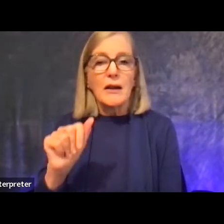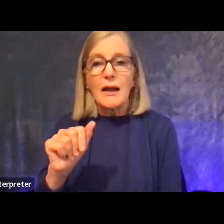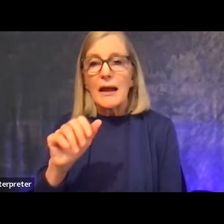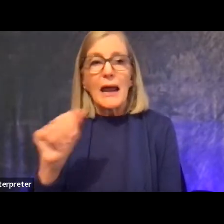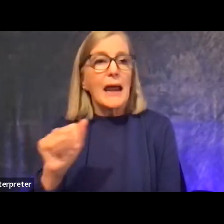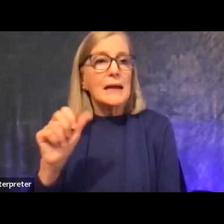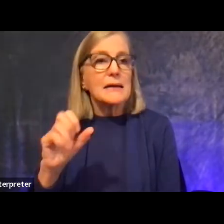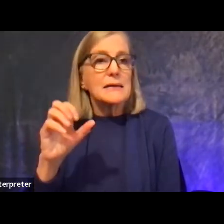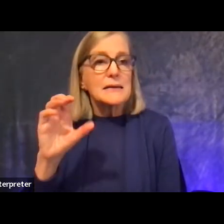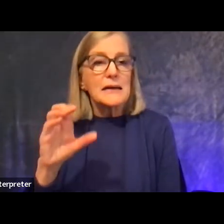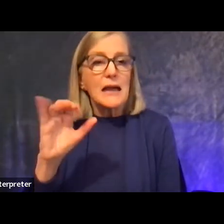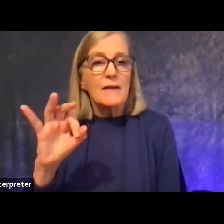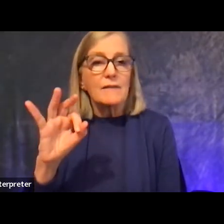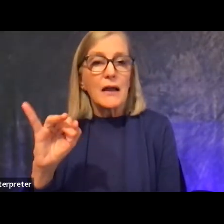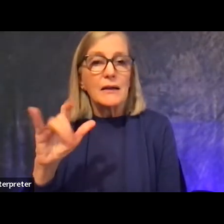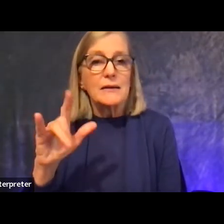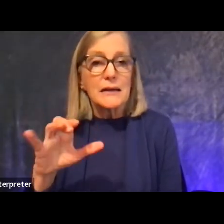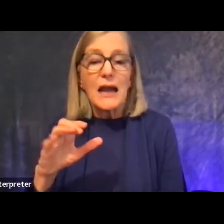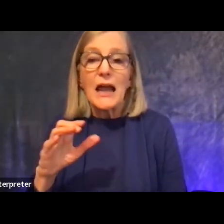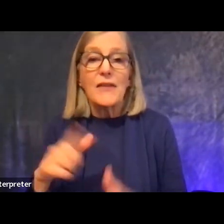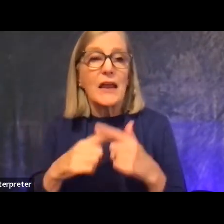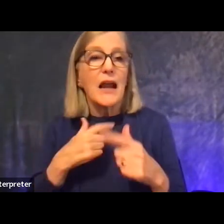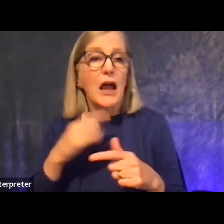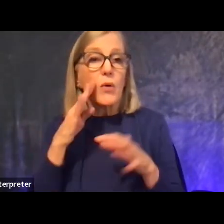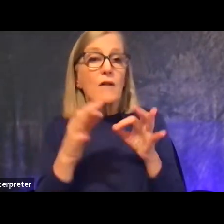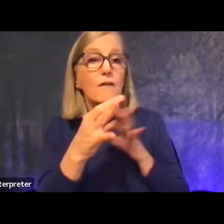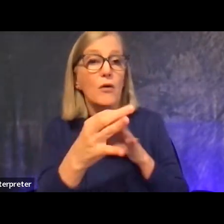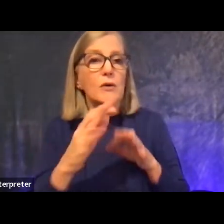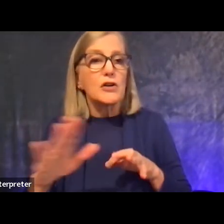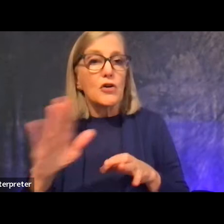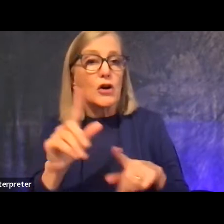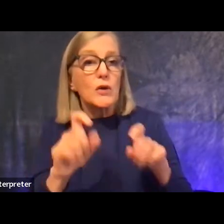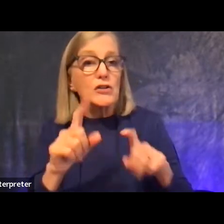CFILC, and I will go ahead and forward over your questions.